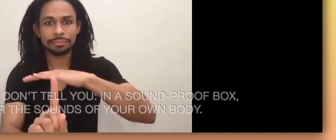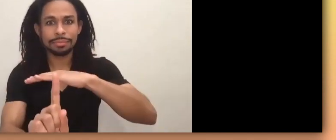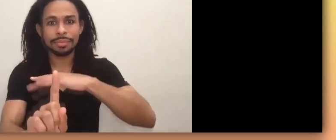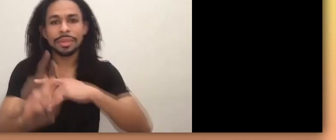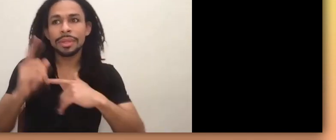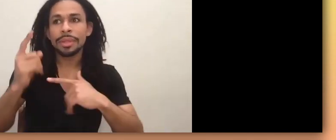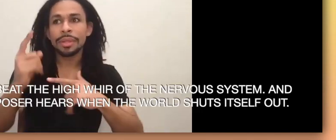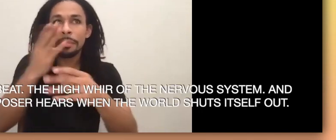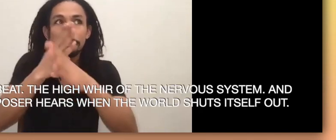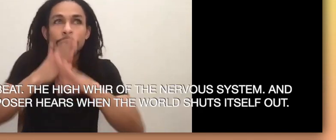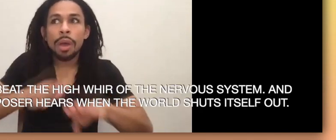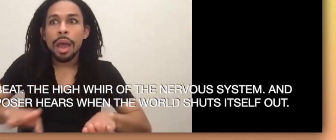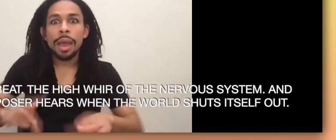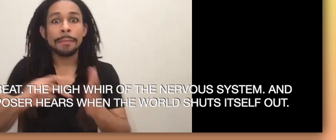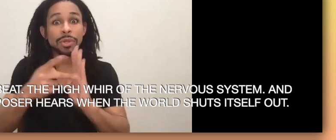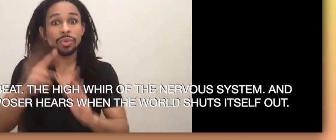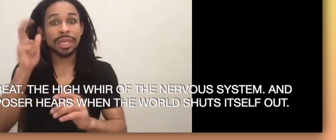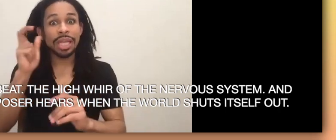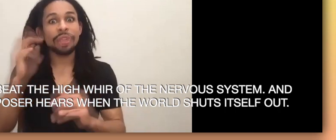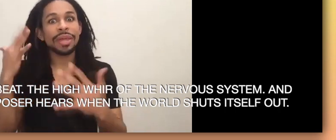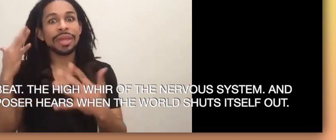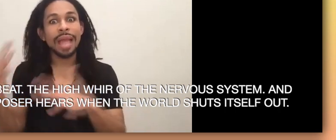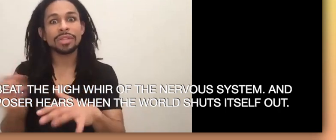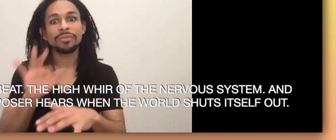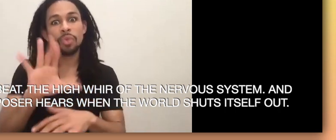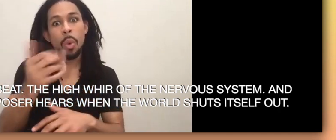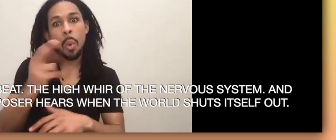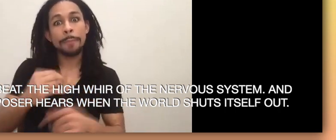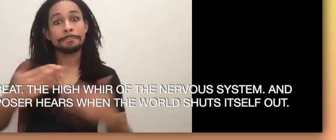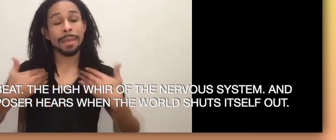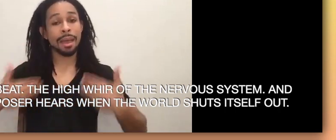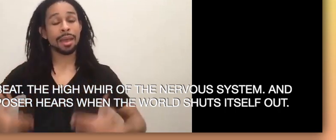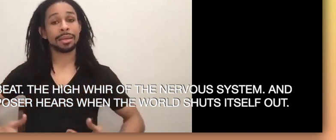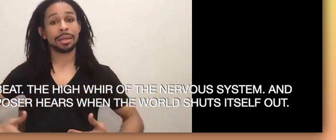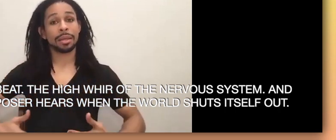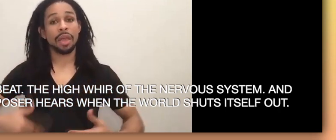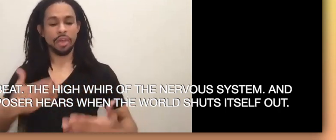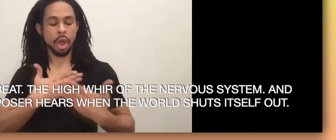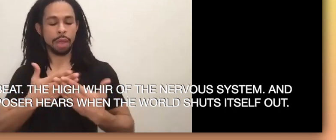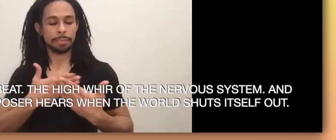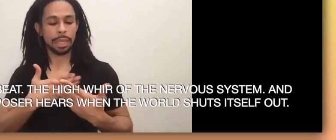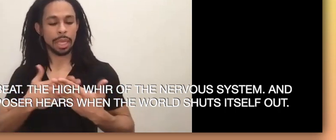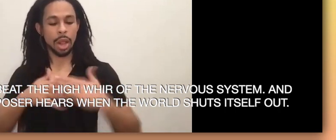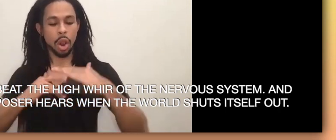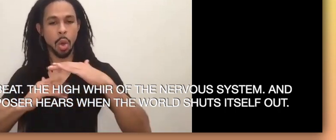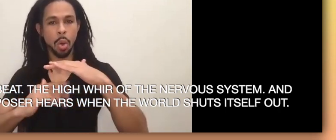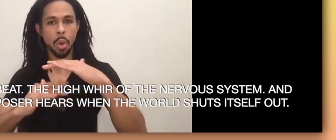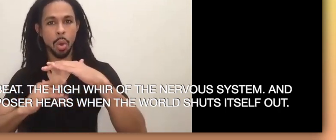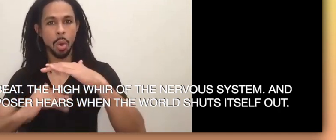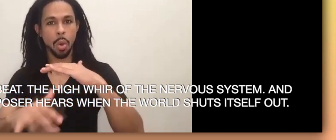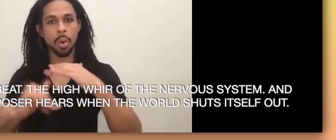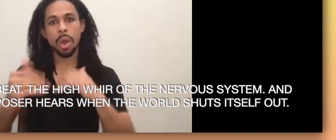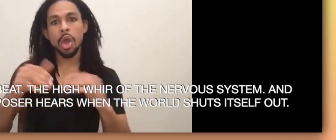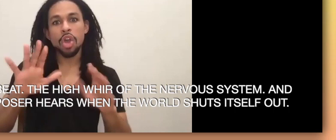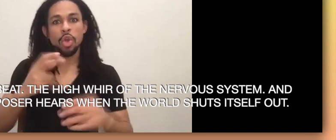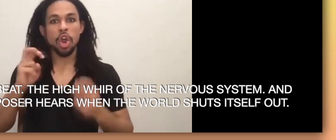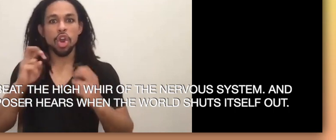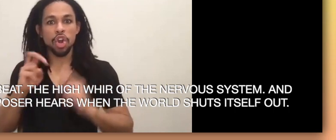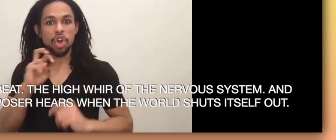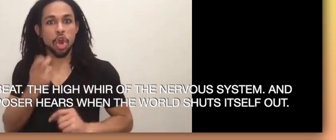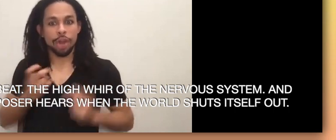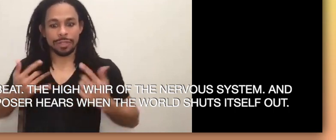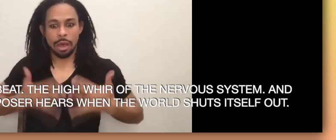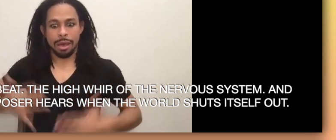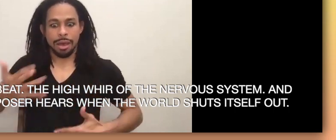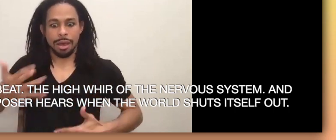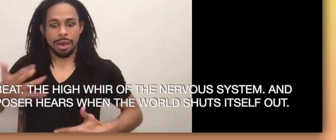body. The low hum of the heartbeat and the high whir of the nervous system. And then whatever it is